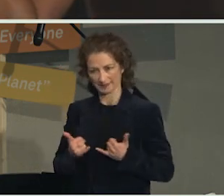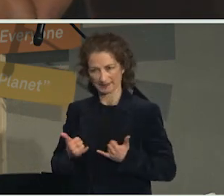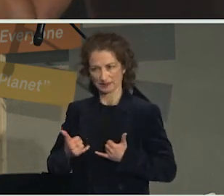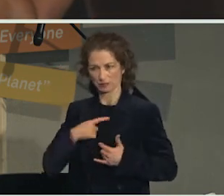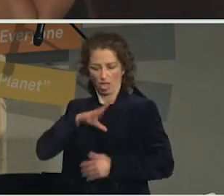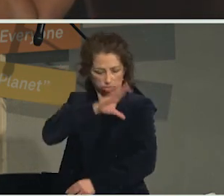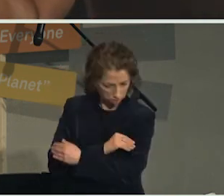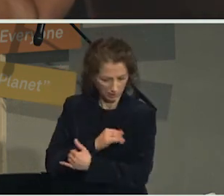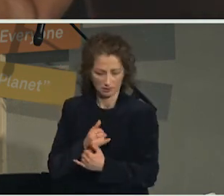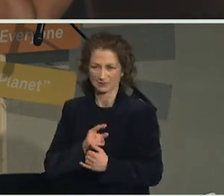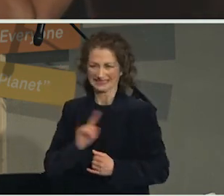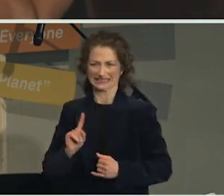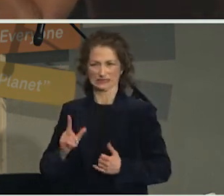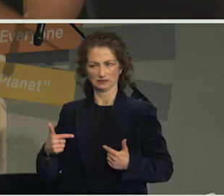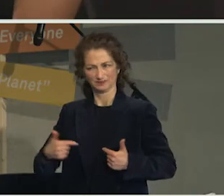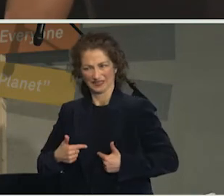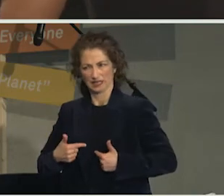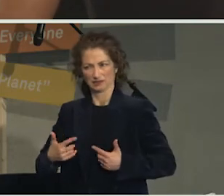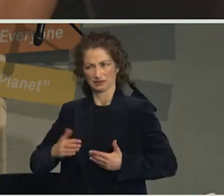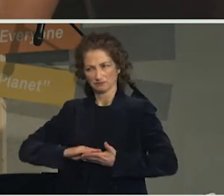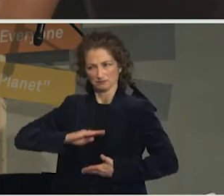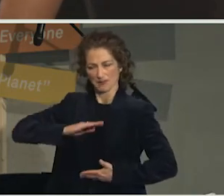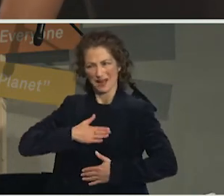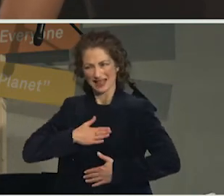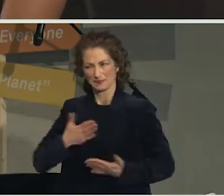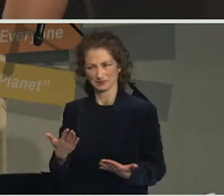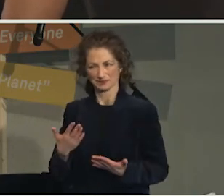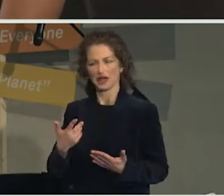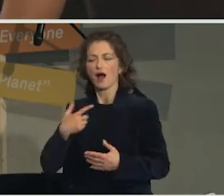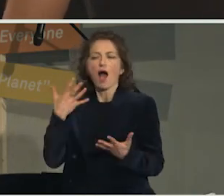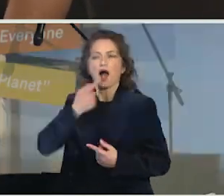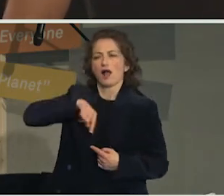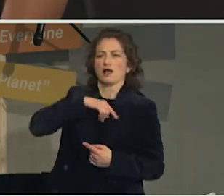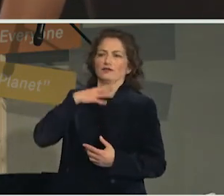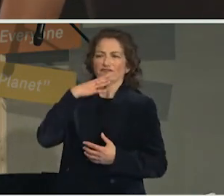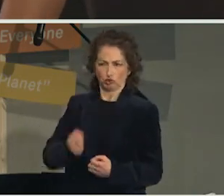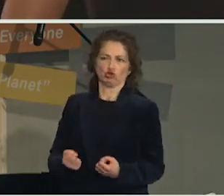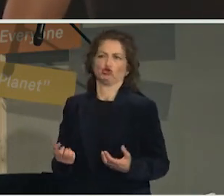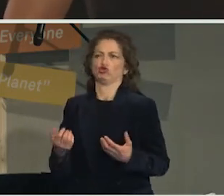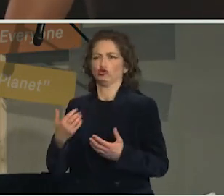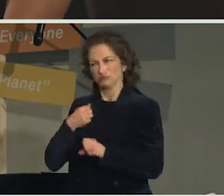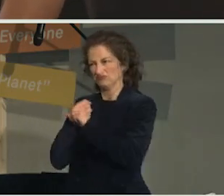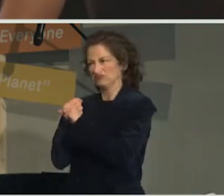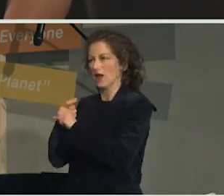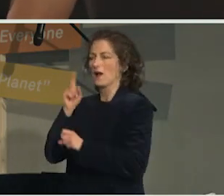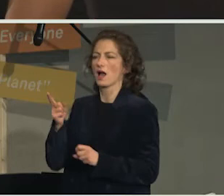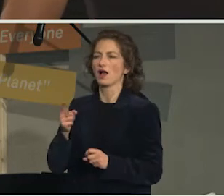energy to not, right? Because I think that's also something that we feel is that we always want to, you know, stand up for what's right, but a lot of times it falls on the people who are the most marginalized to have